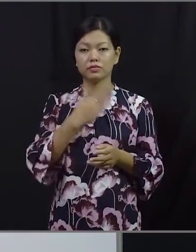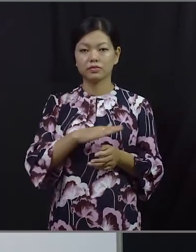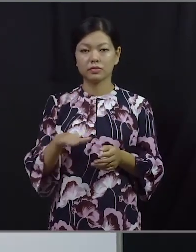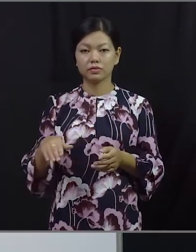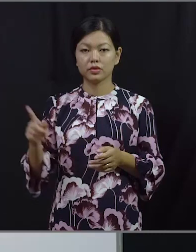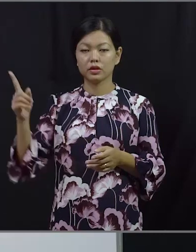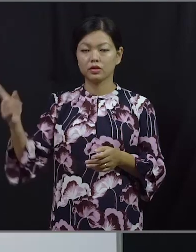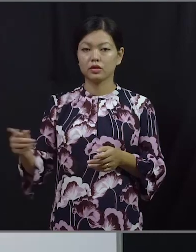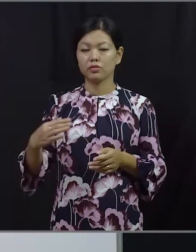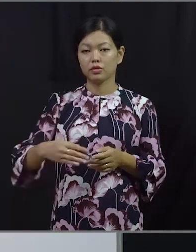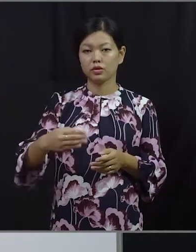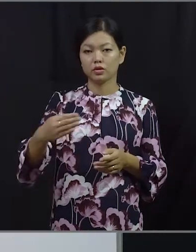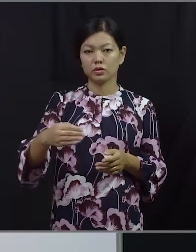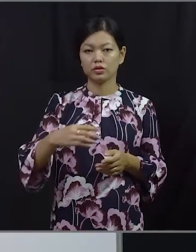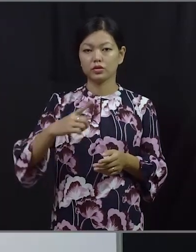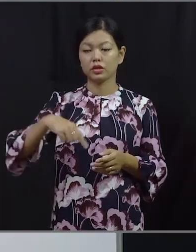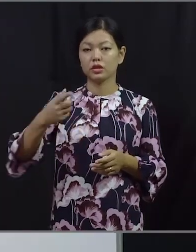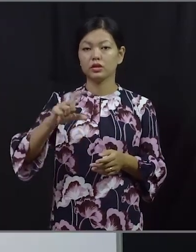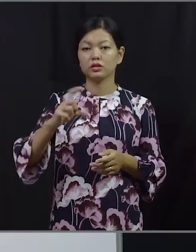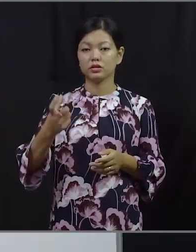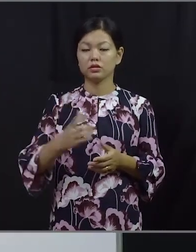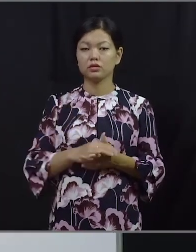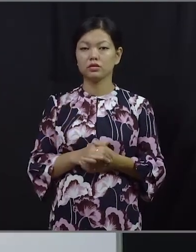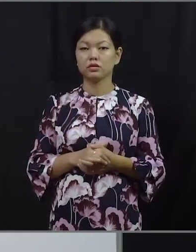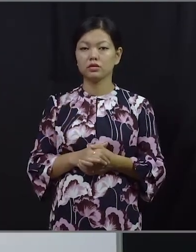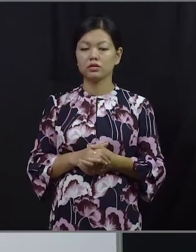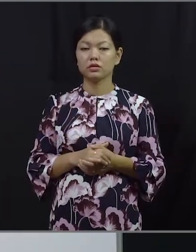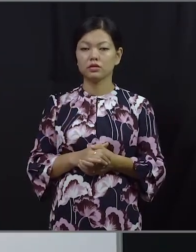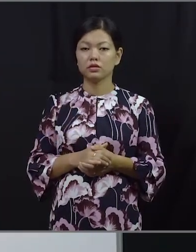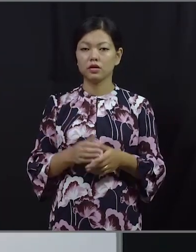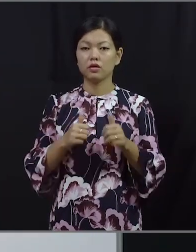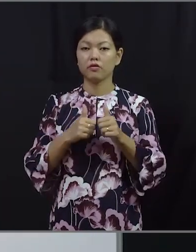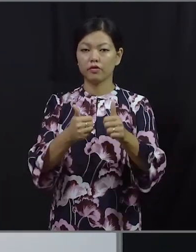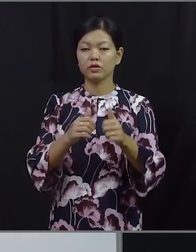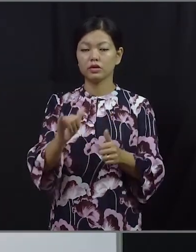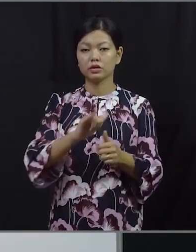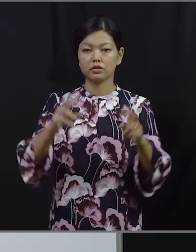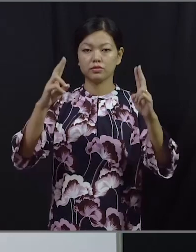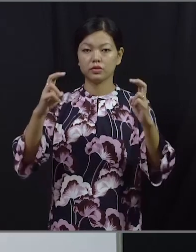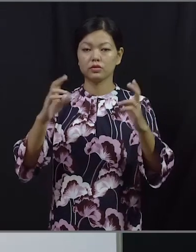we will continue this same expression in the next class, means the same topic.